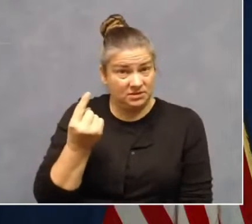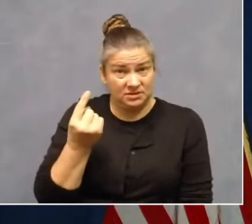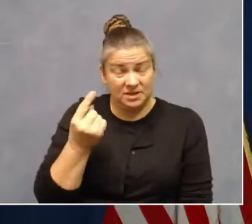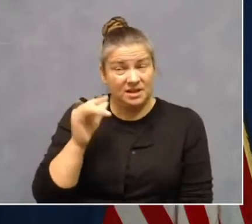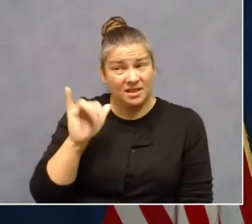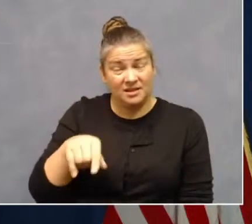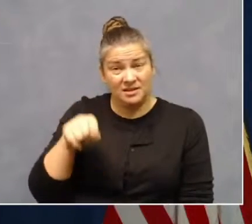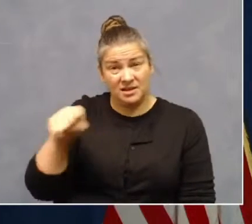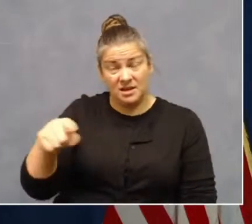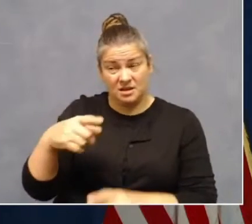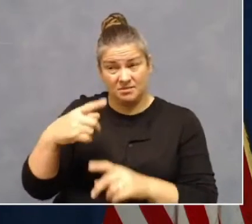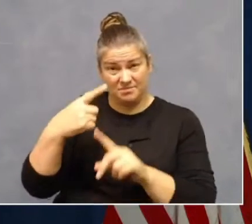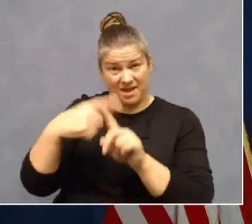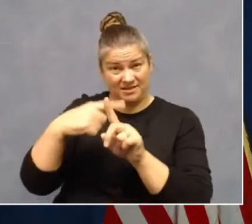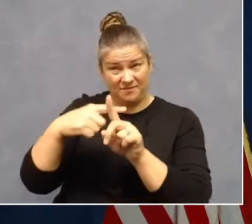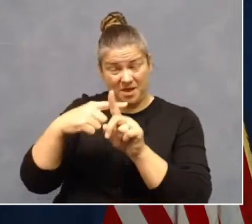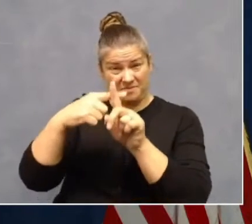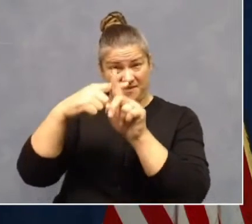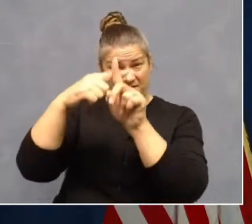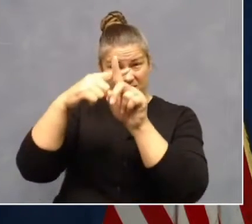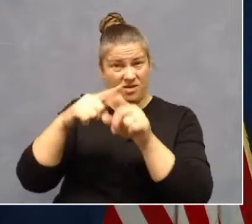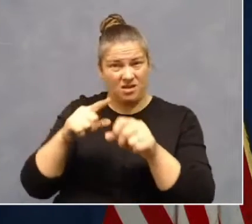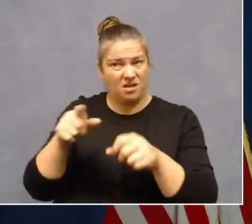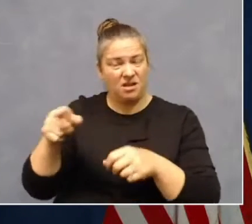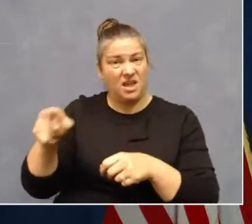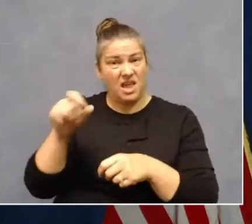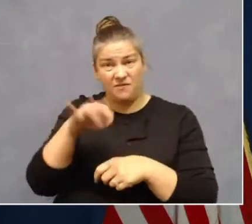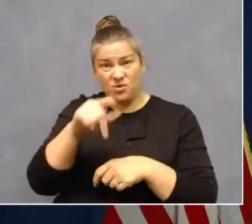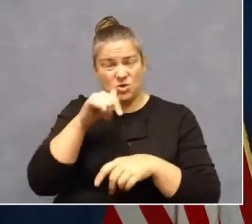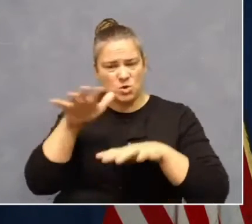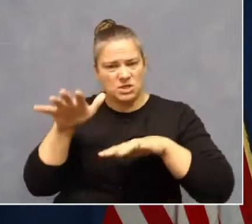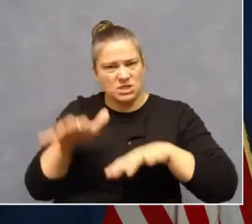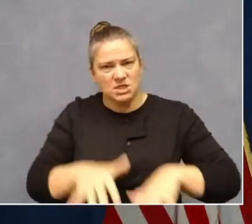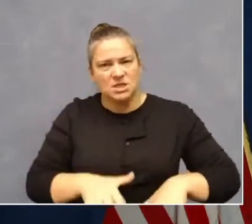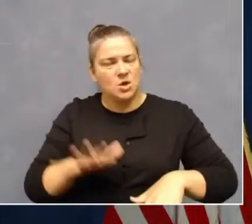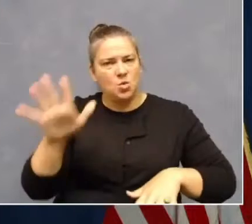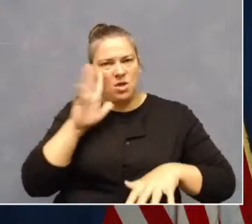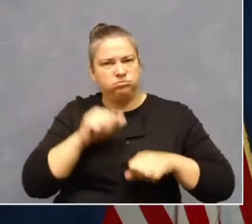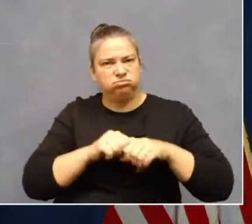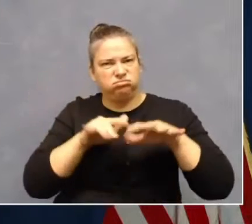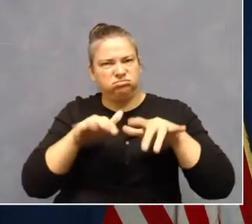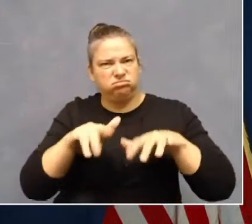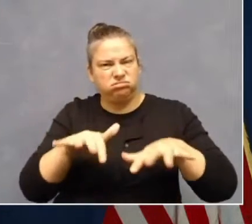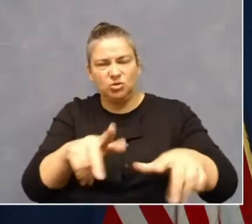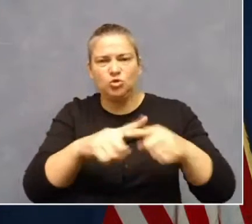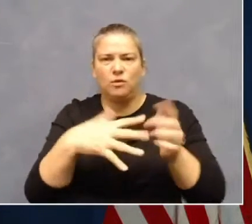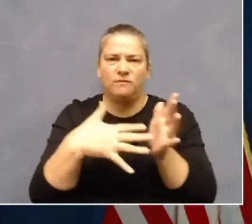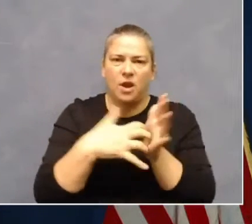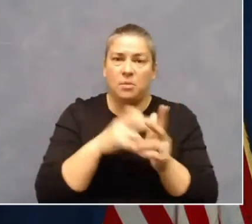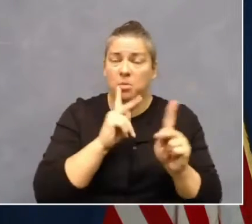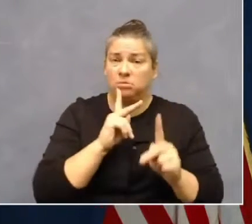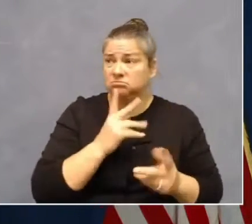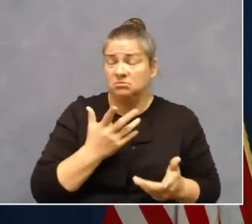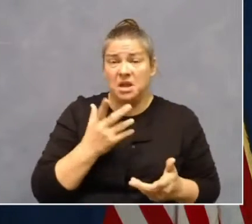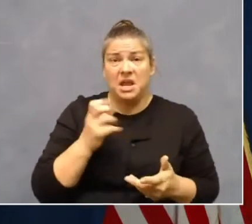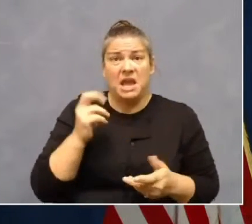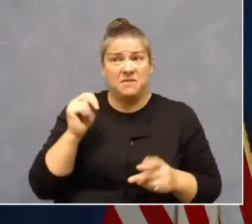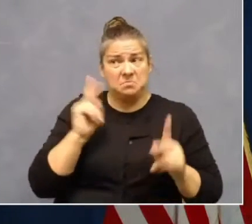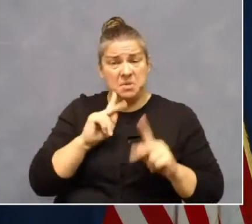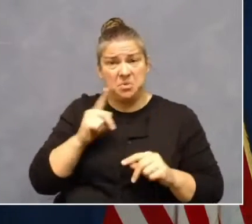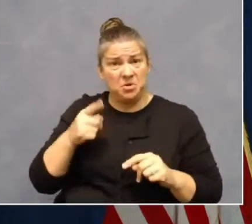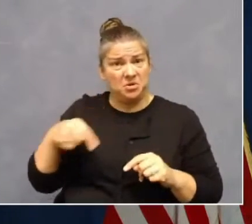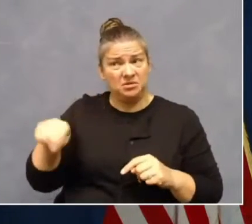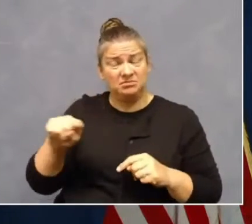virus, it finds our most vulnerable, and it finds those that aren't all that vulnerable and inflicts some real pain and sometimes